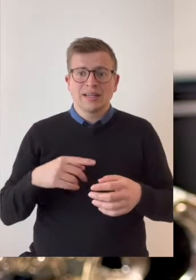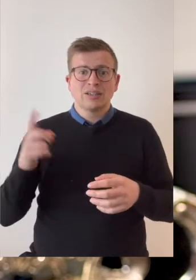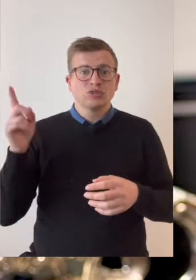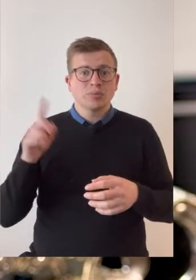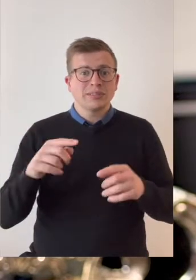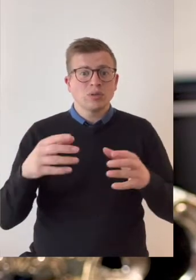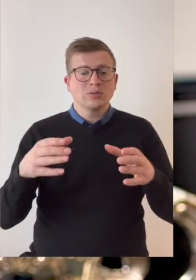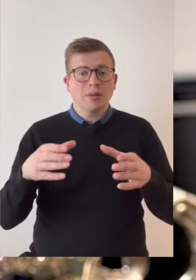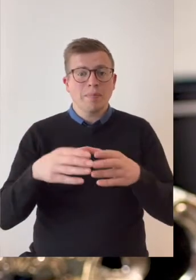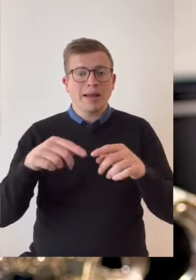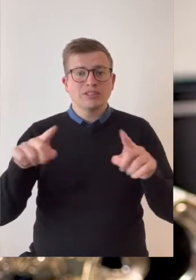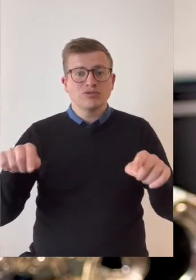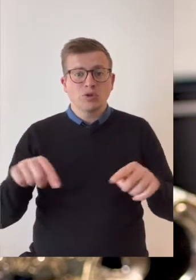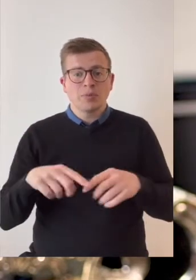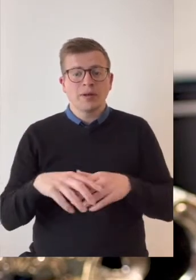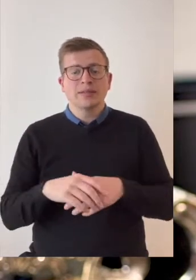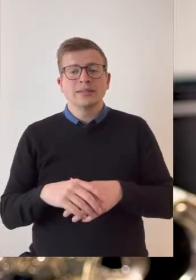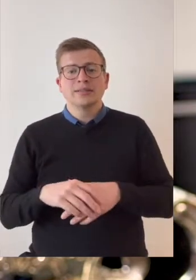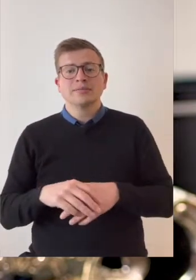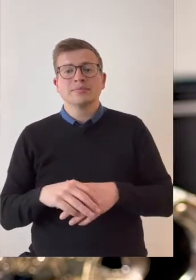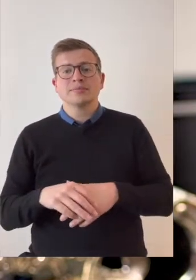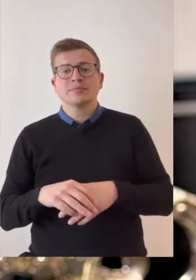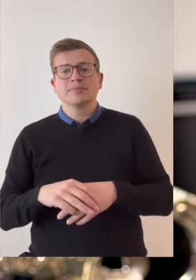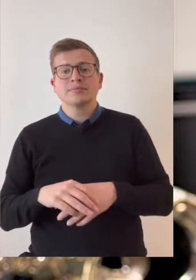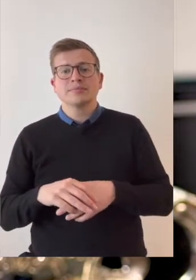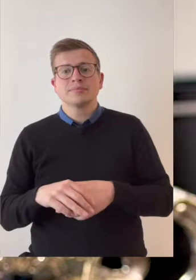he took me down the band room and